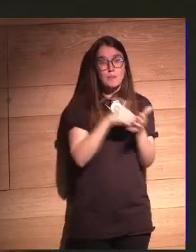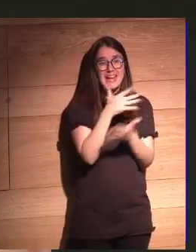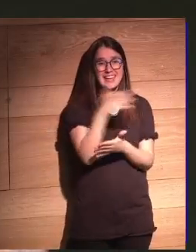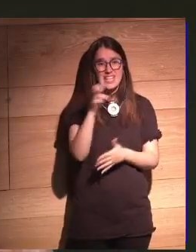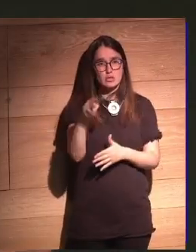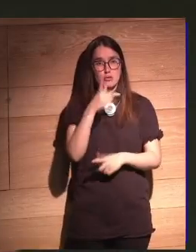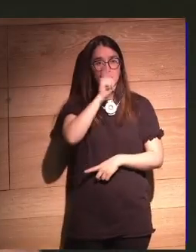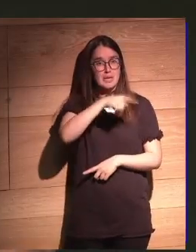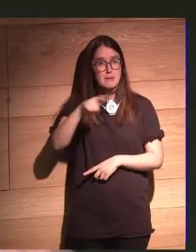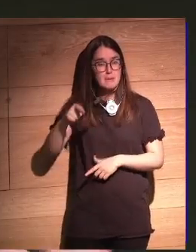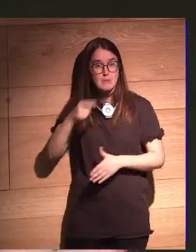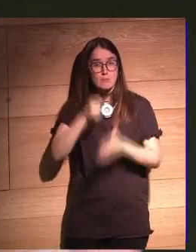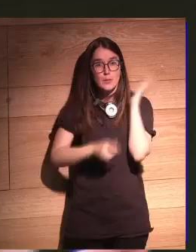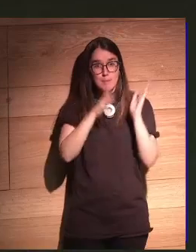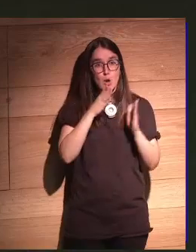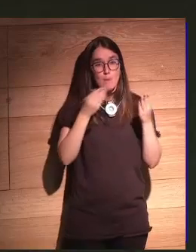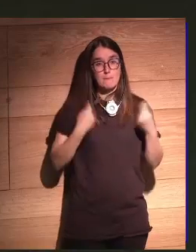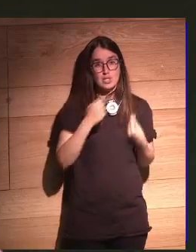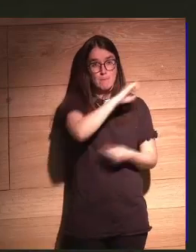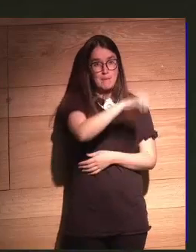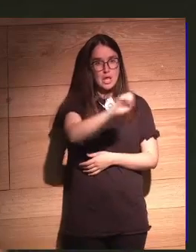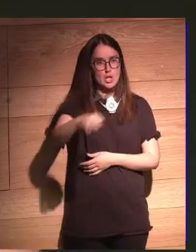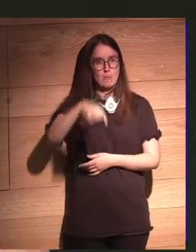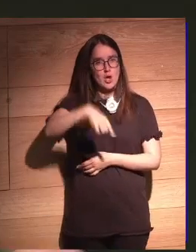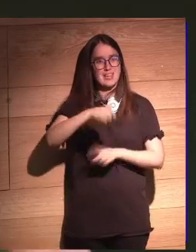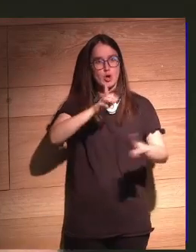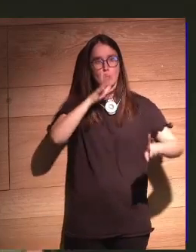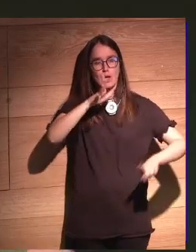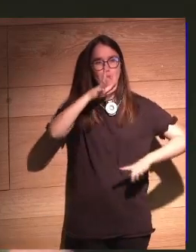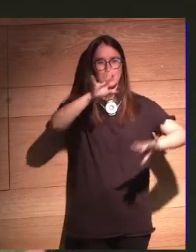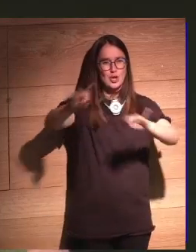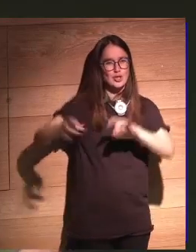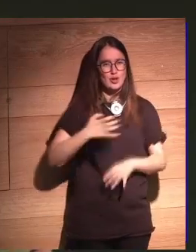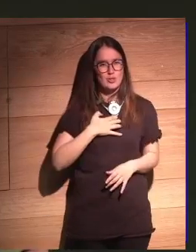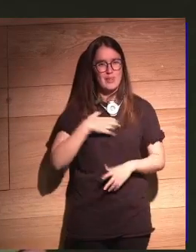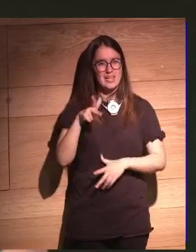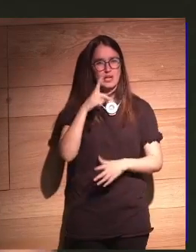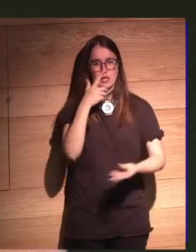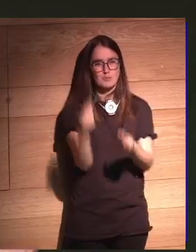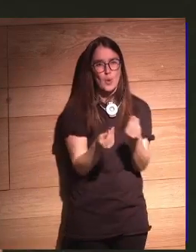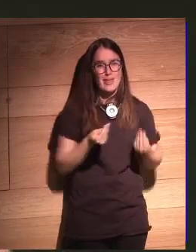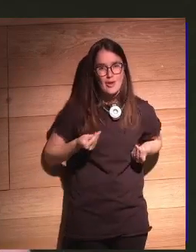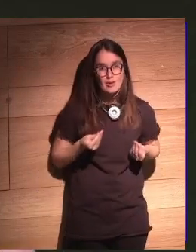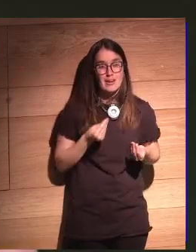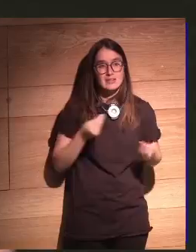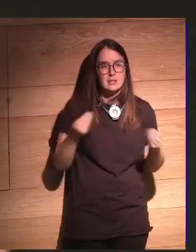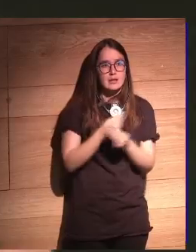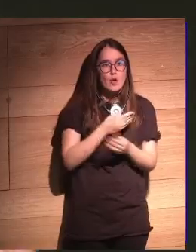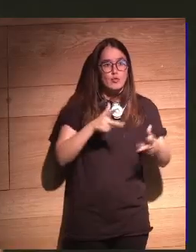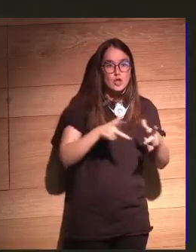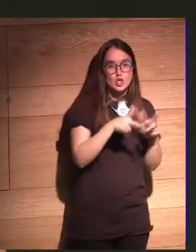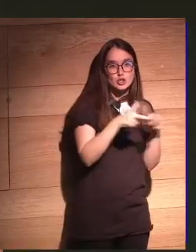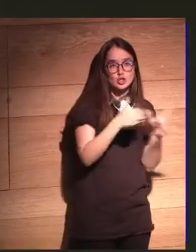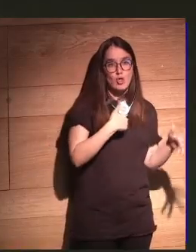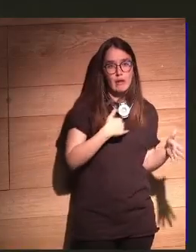have 2,500 euros fines in Holland if you have an empty house, but not here, because you cannot touch the right to